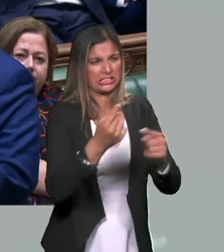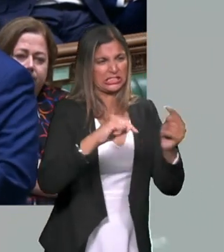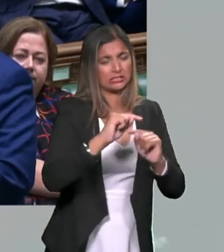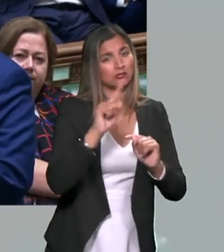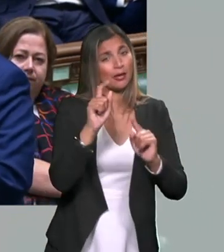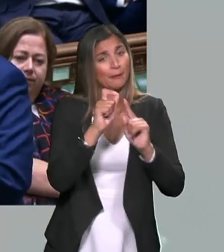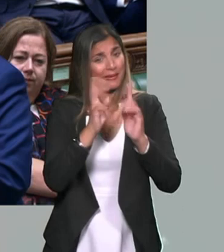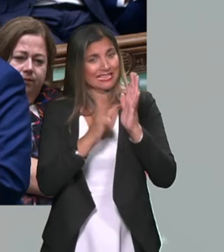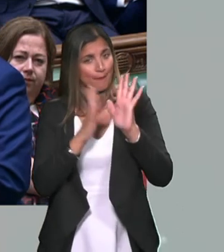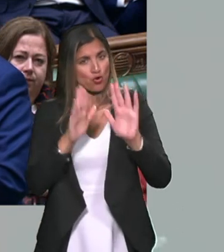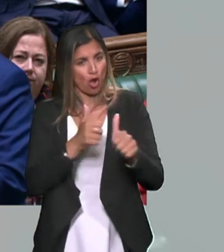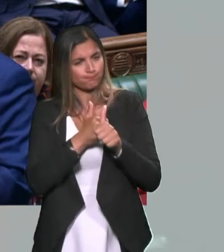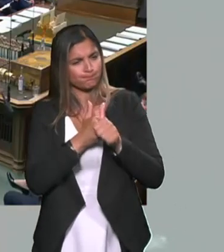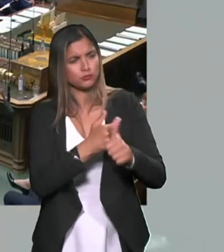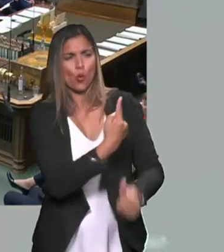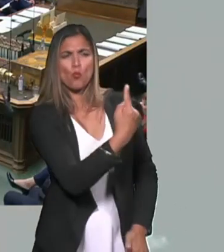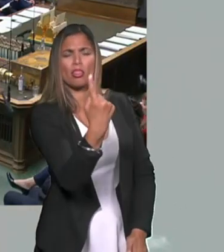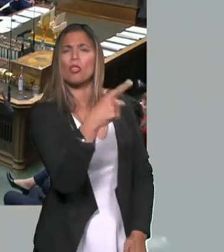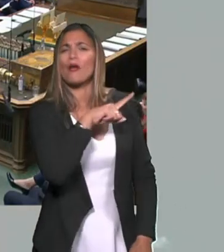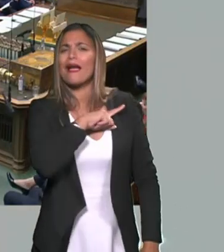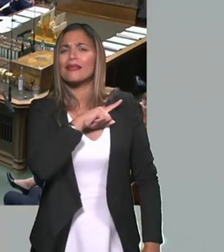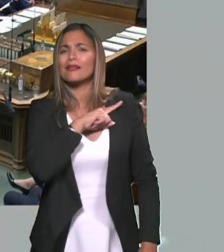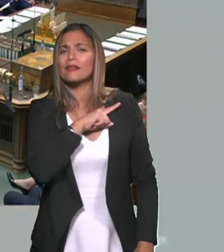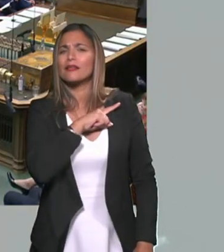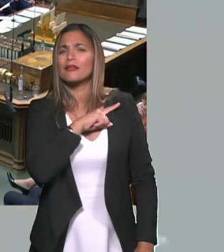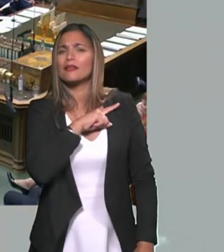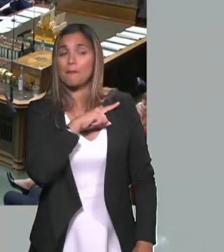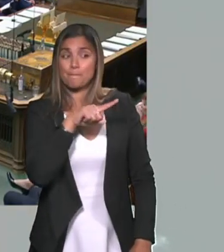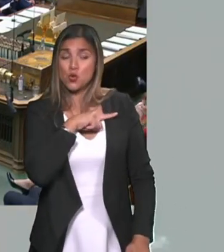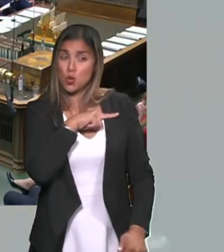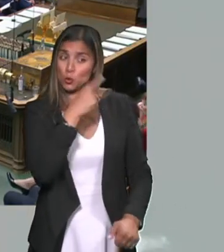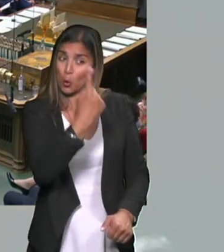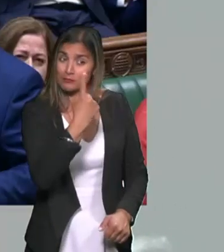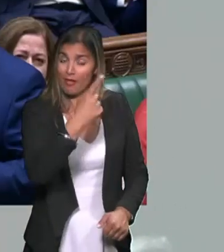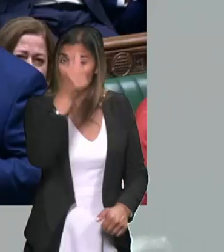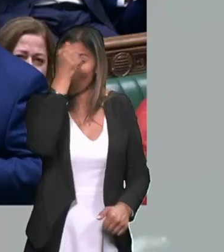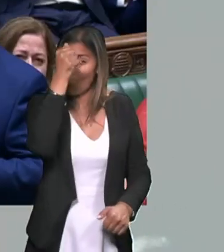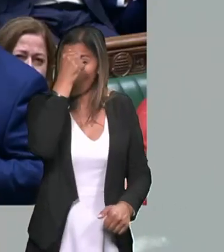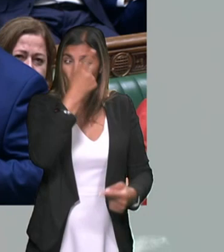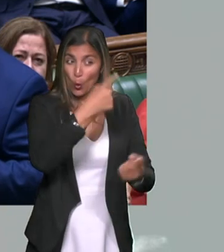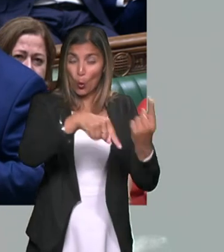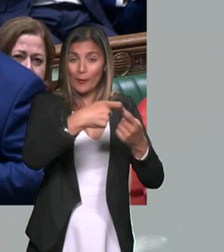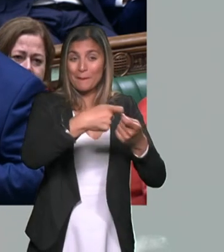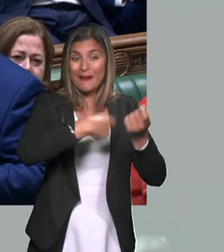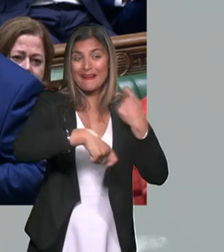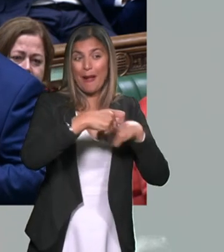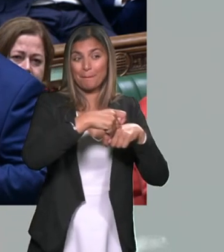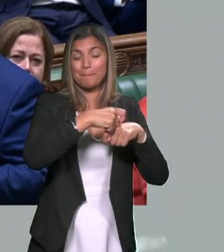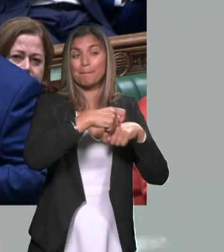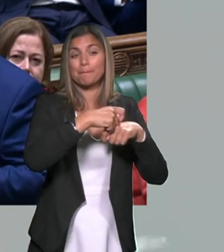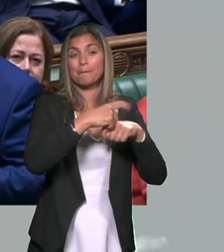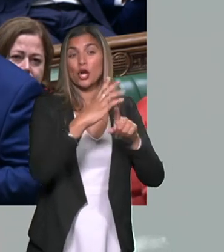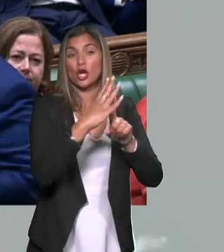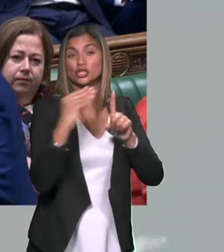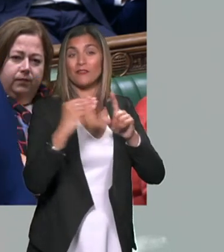any of these awful candidates because whoever becomes the next Tory leader will make Genghis Khan look